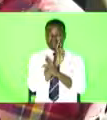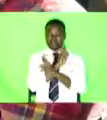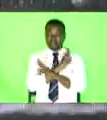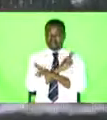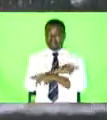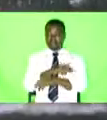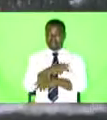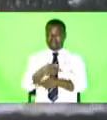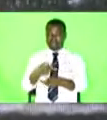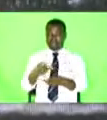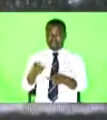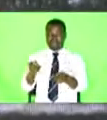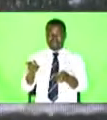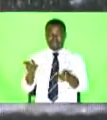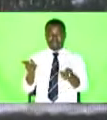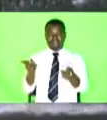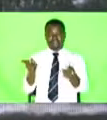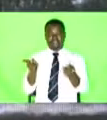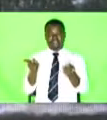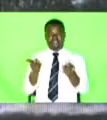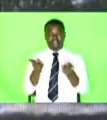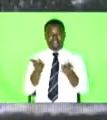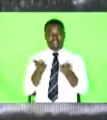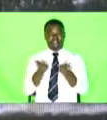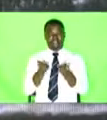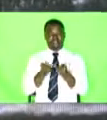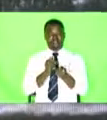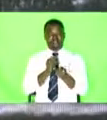resting place, not in